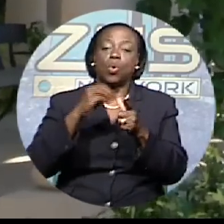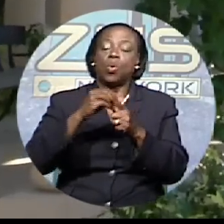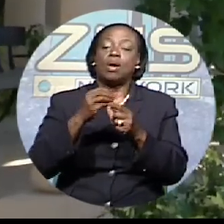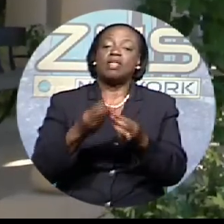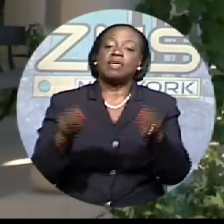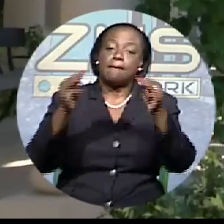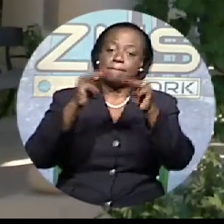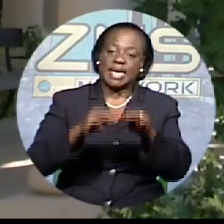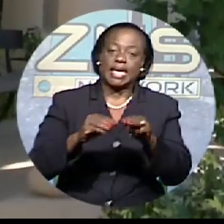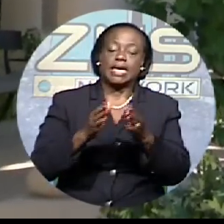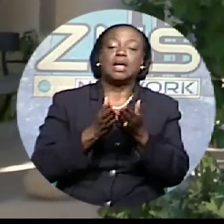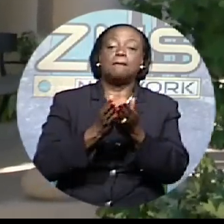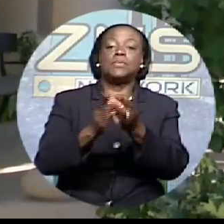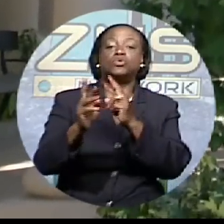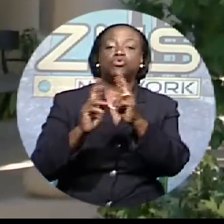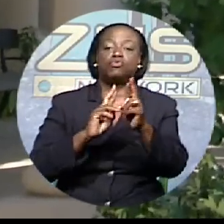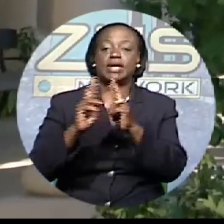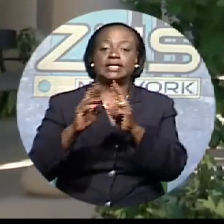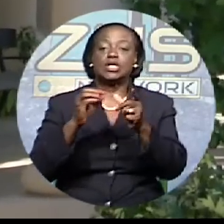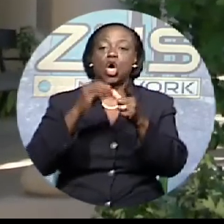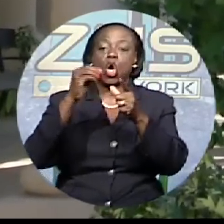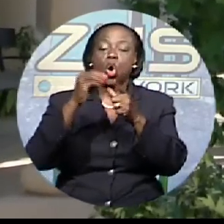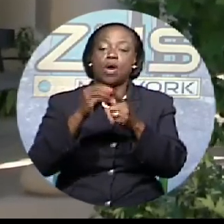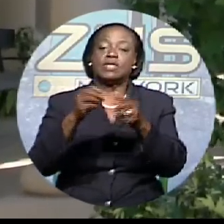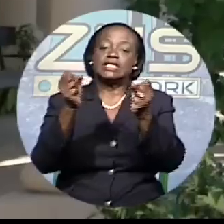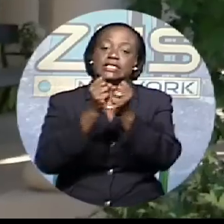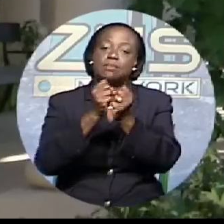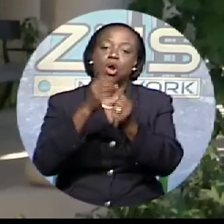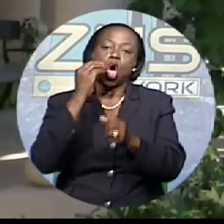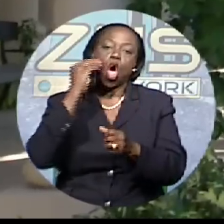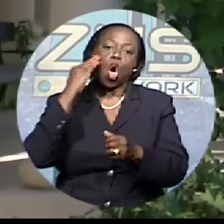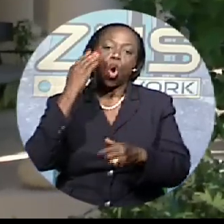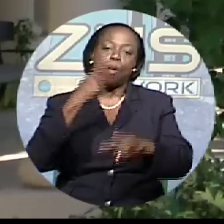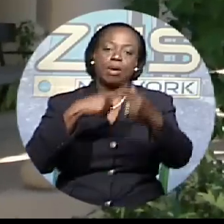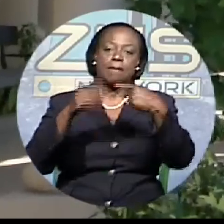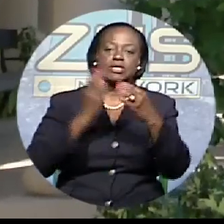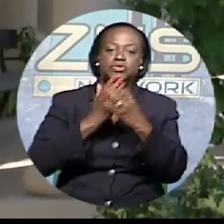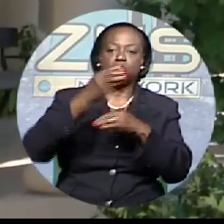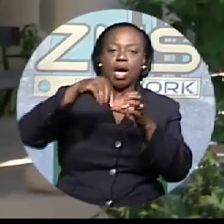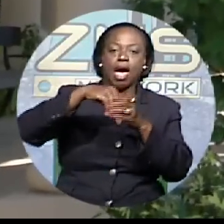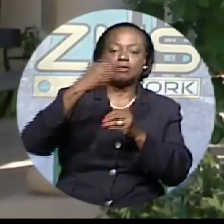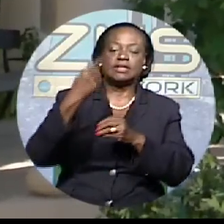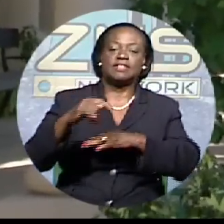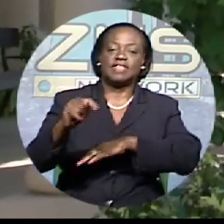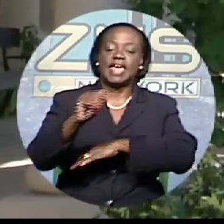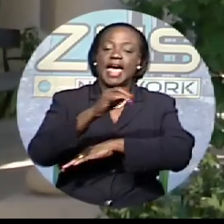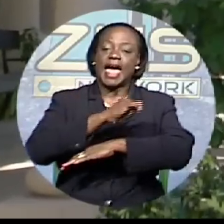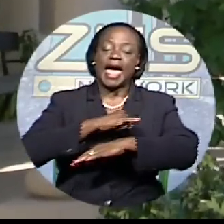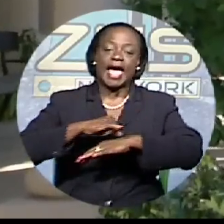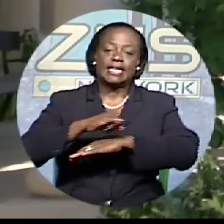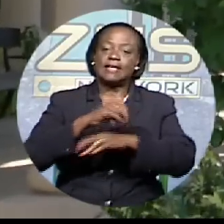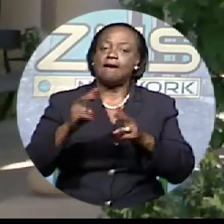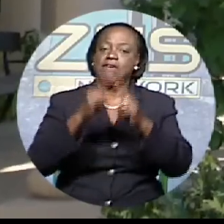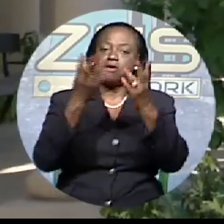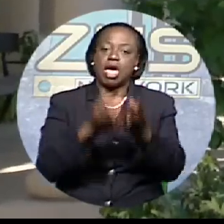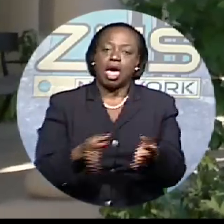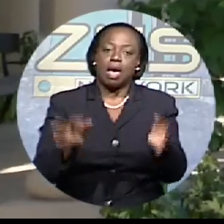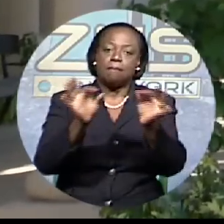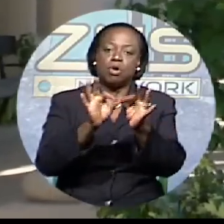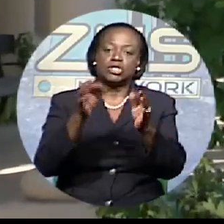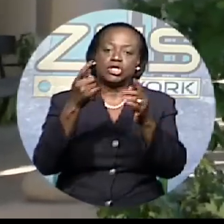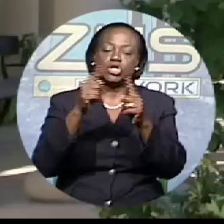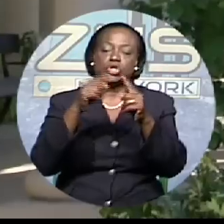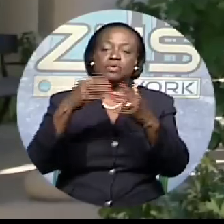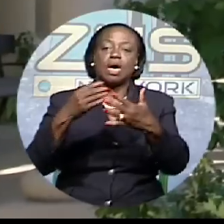regatta. So, and even the smaller homecomings throughout the island, you know, that they are very important to the community. They're important